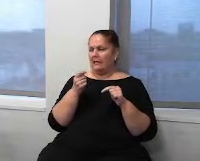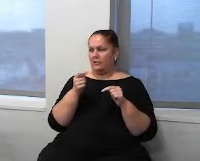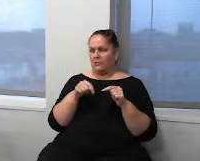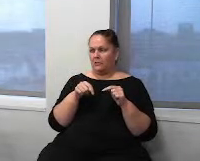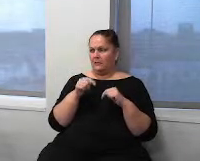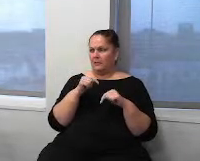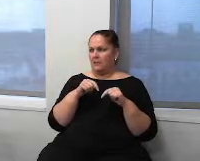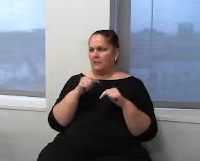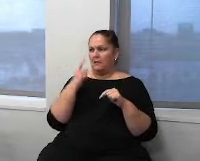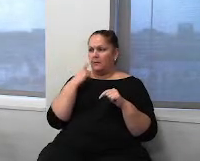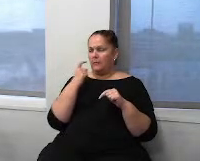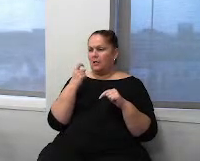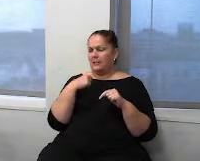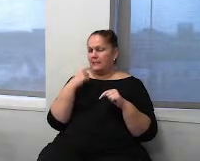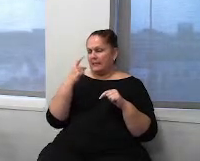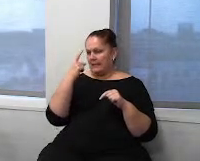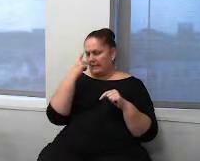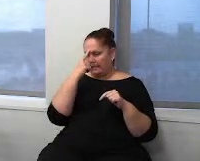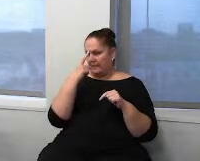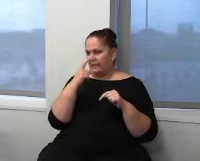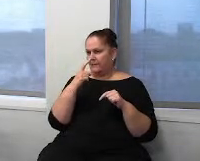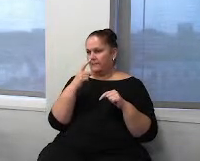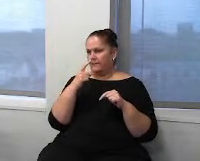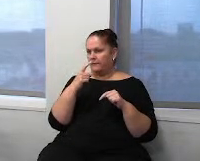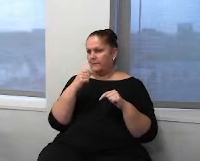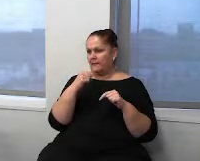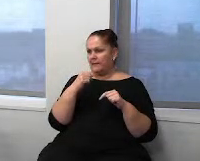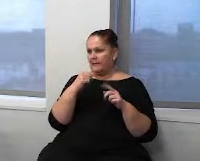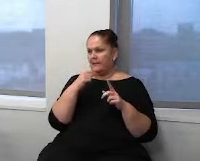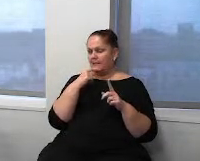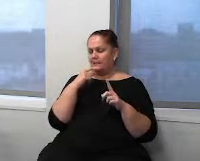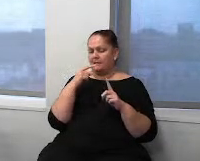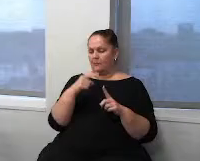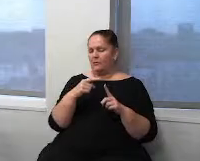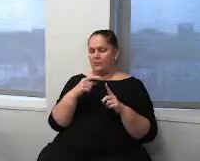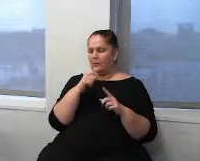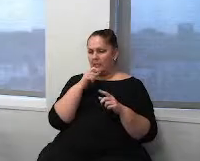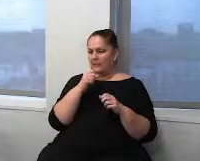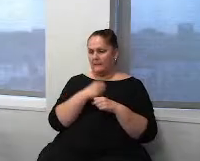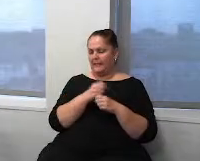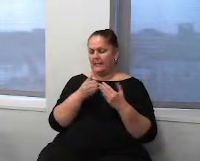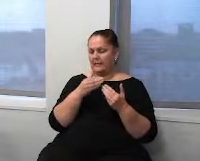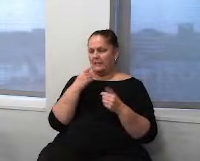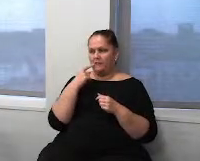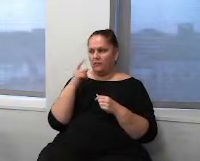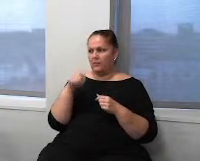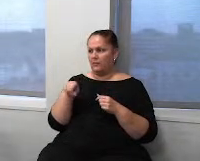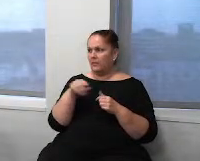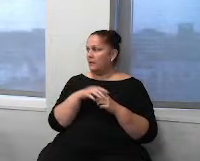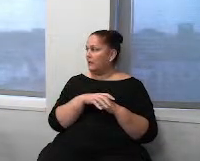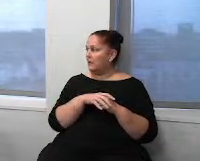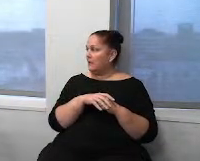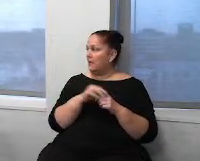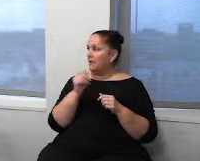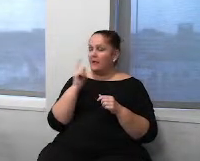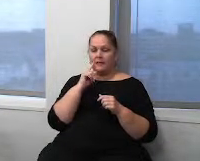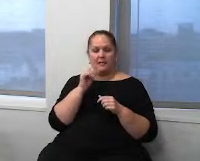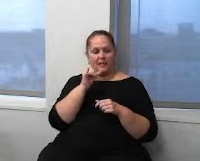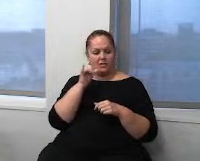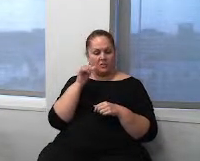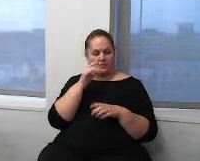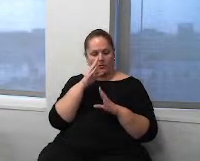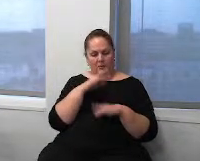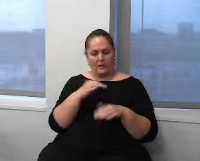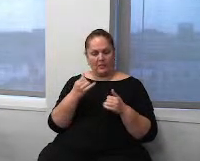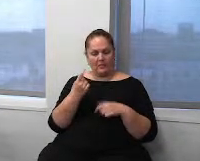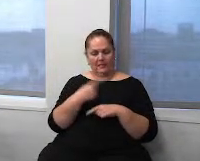a centimeter, because I think like somebody, there's a sweet spot there and we're not making it easy for you. Yes, I think